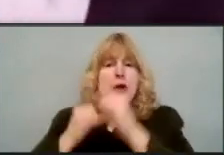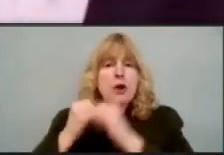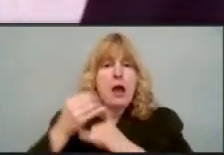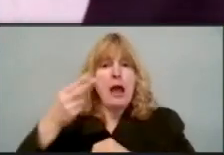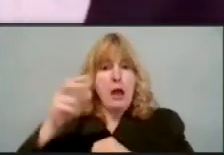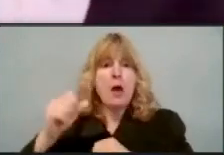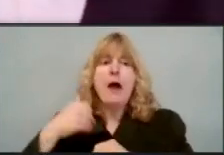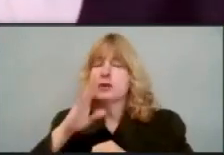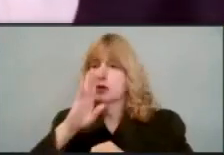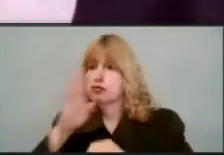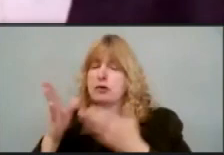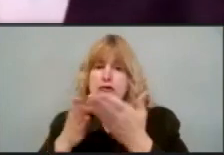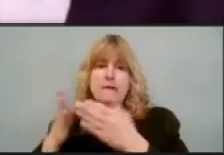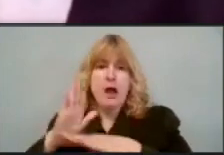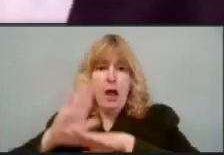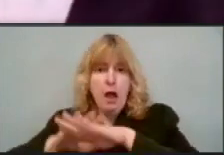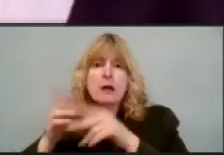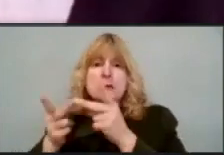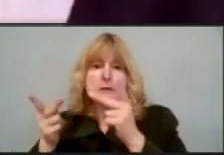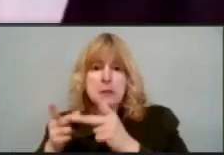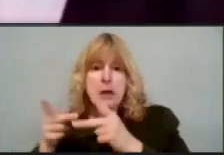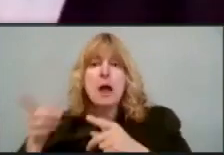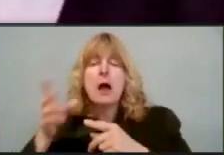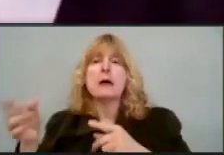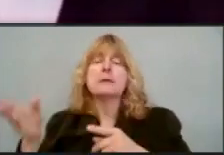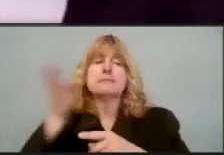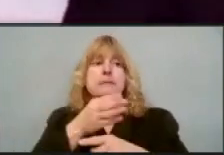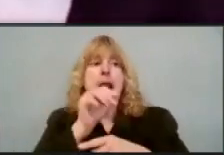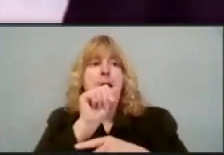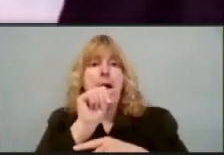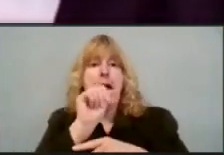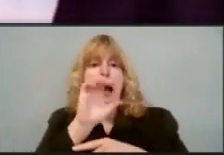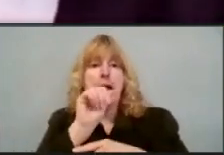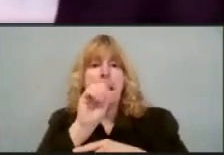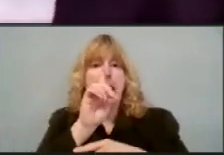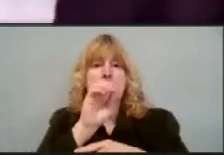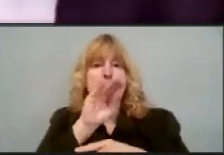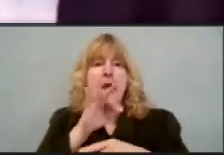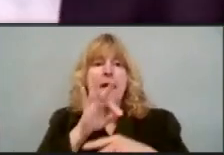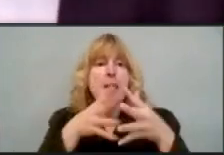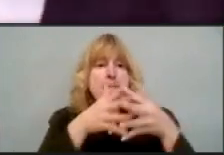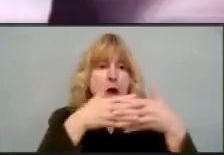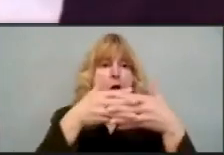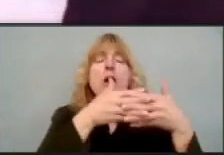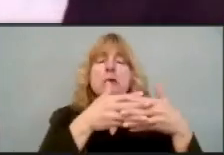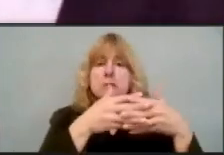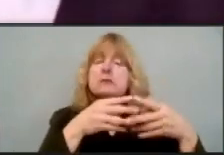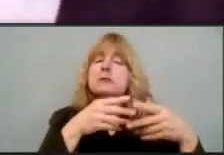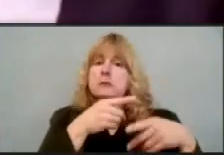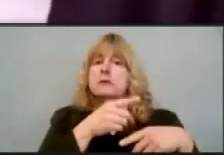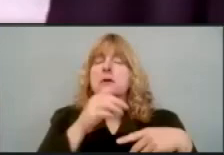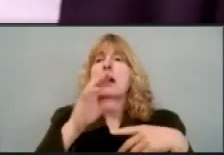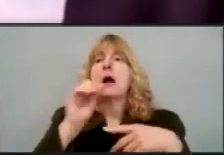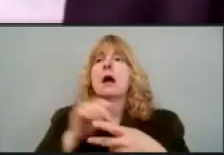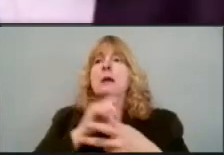site, and also Academy of the Americas and Cesar Chavez Middle and High School. Great. And Covenant Academy